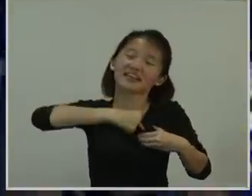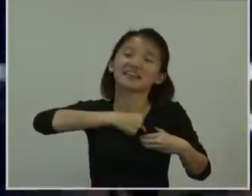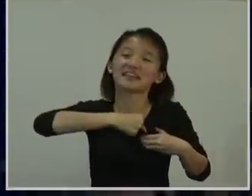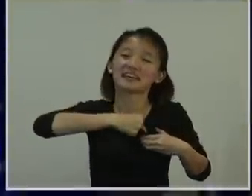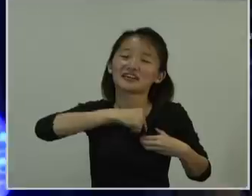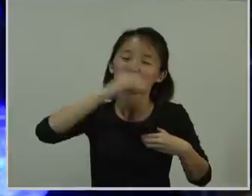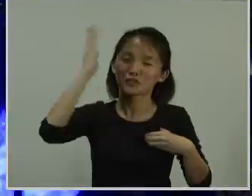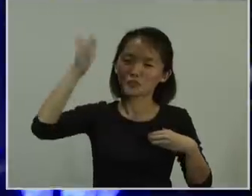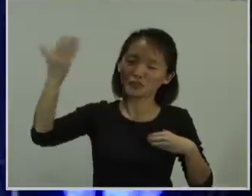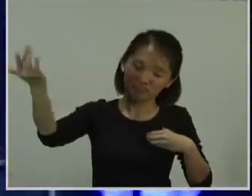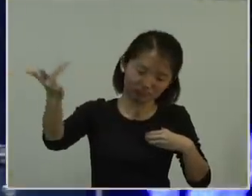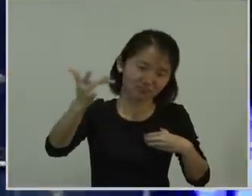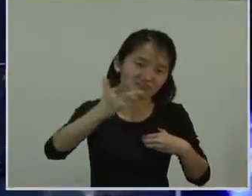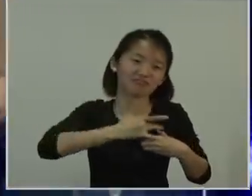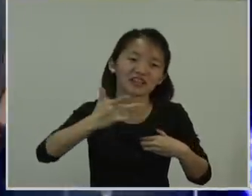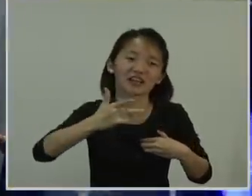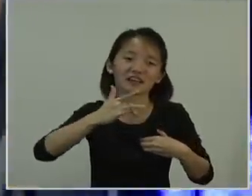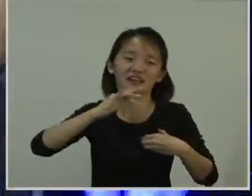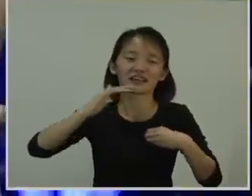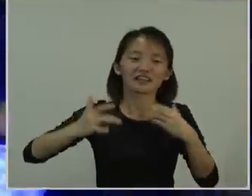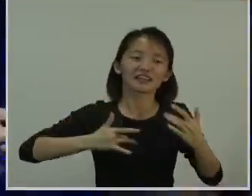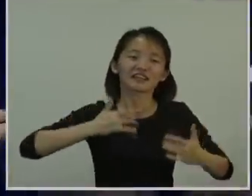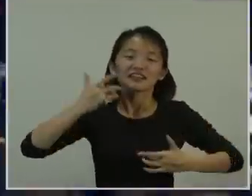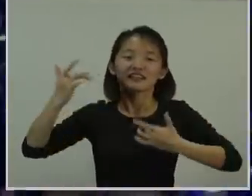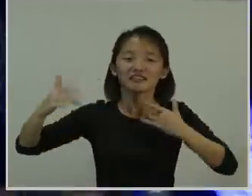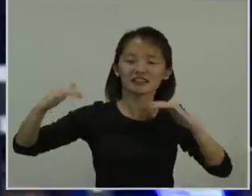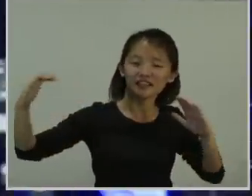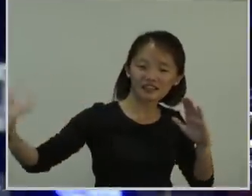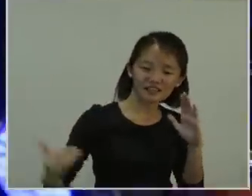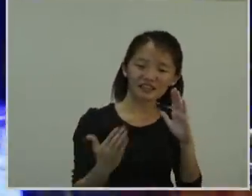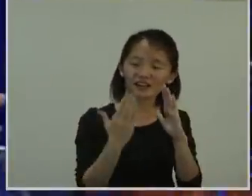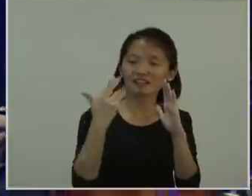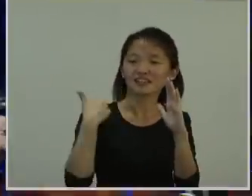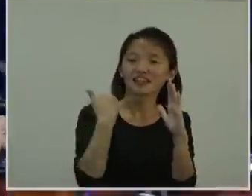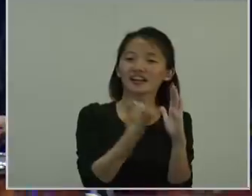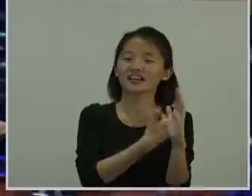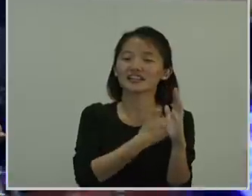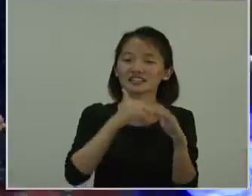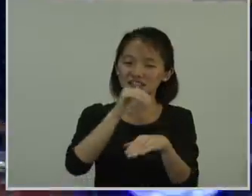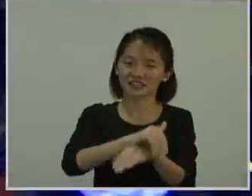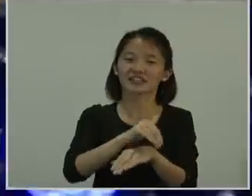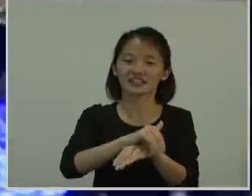going to touch our hearts, that he's going to encounter us even tonight.